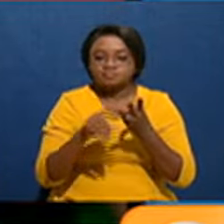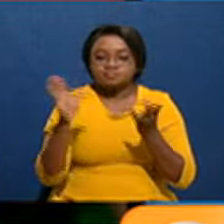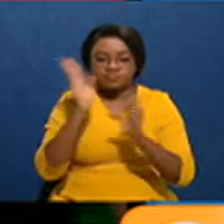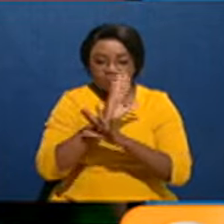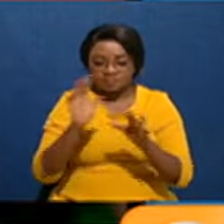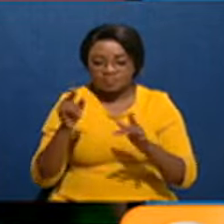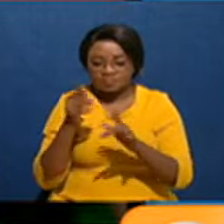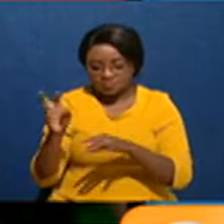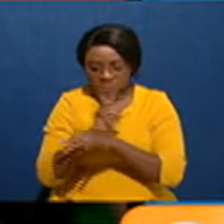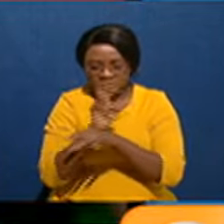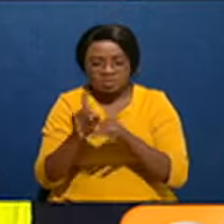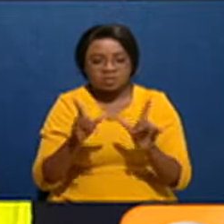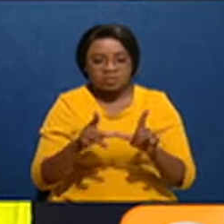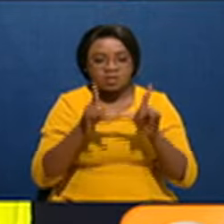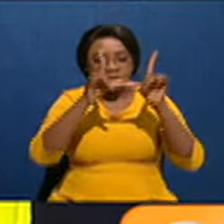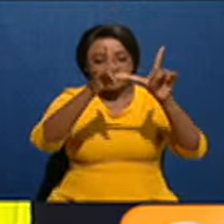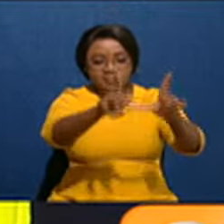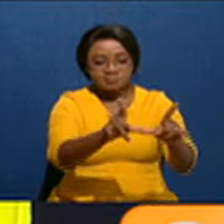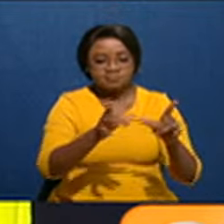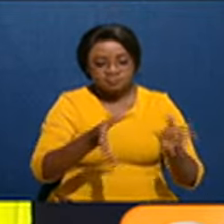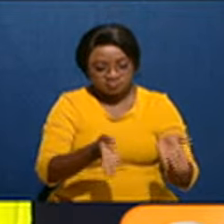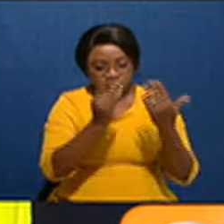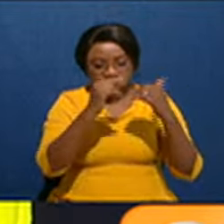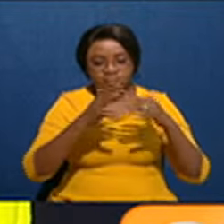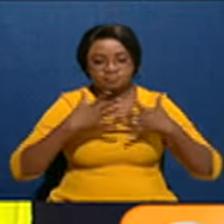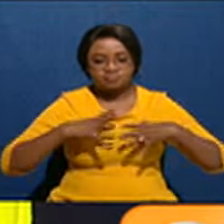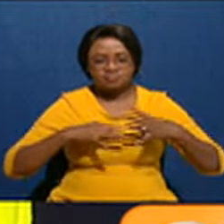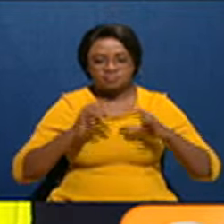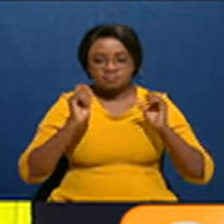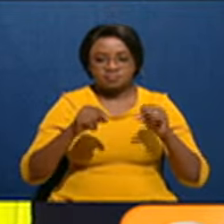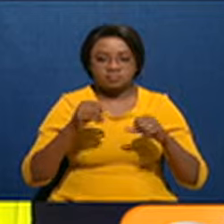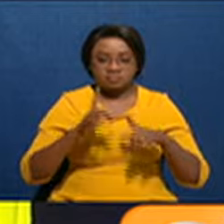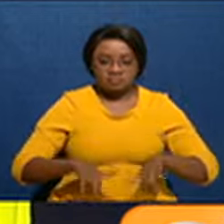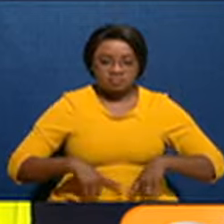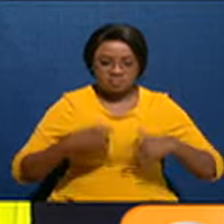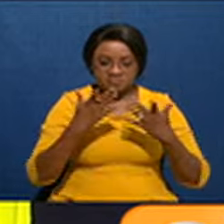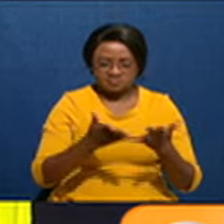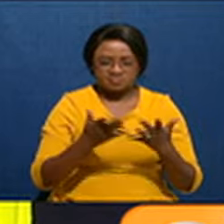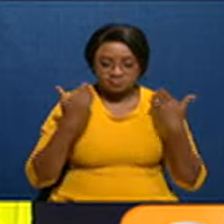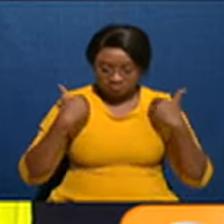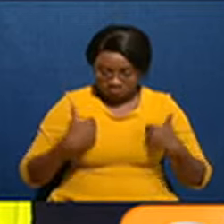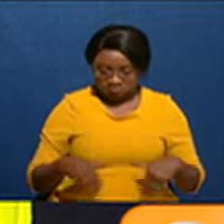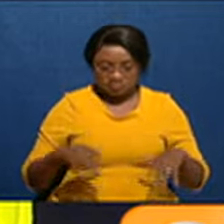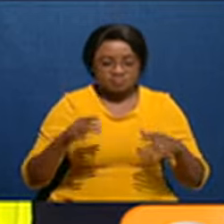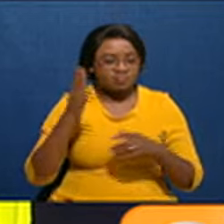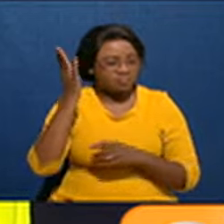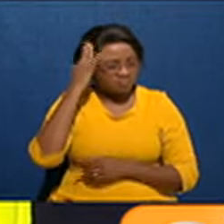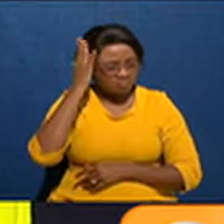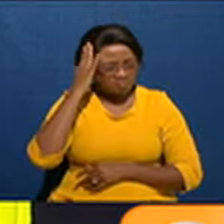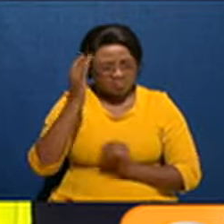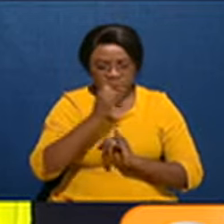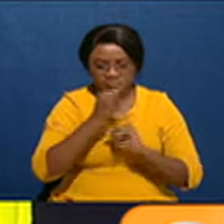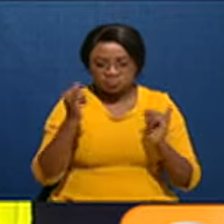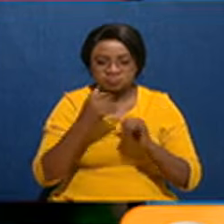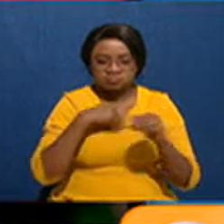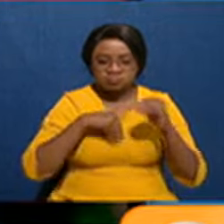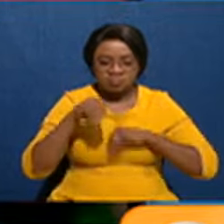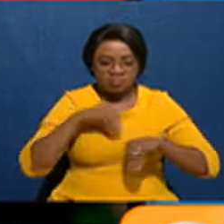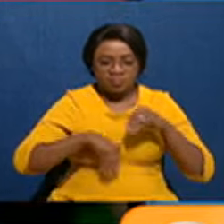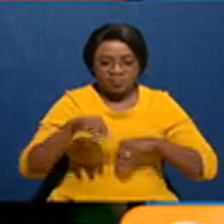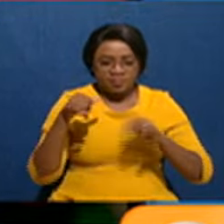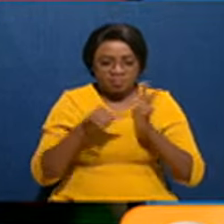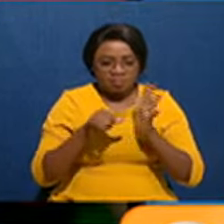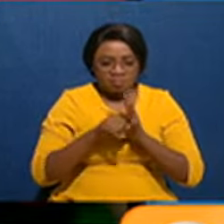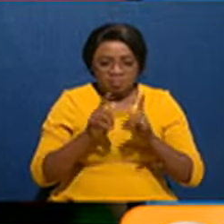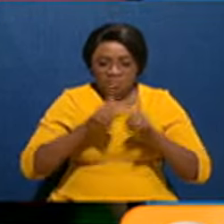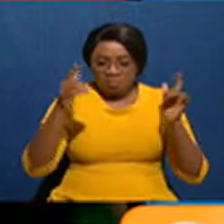with a certificate of occupation. So as a practicing engineer, I know corruption is playing a big role. And just today I was talking